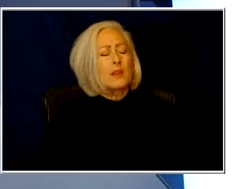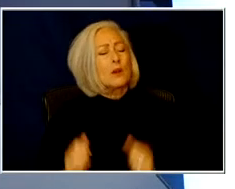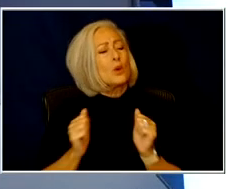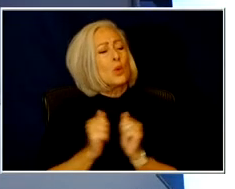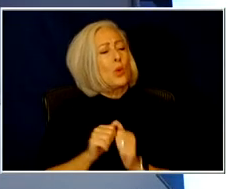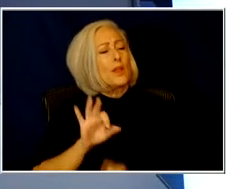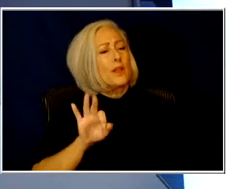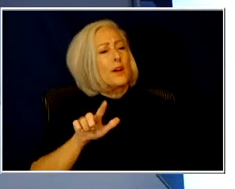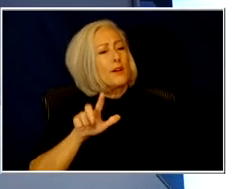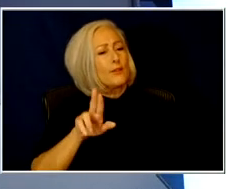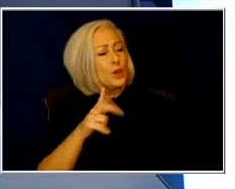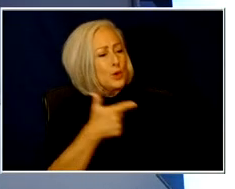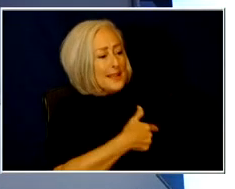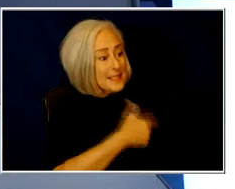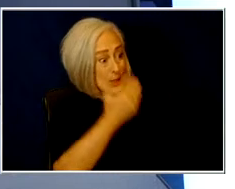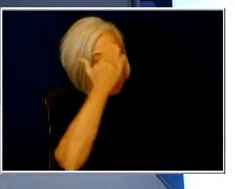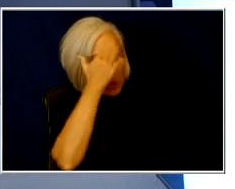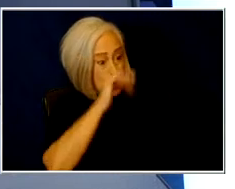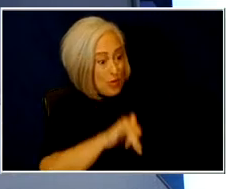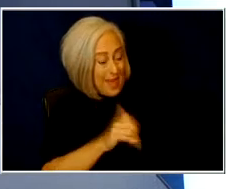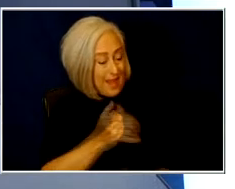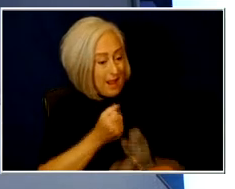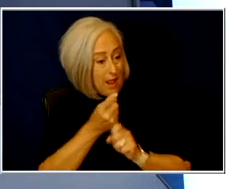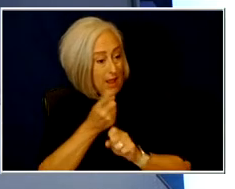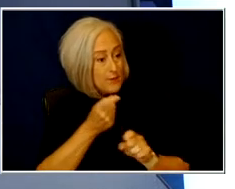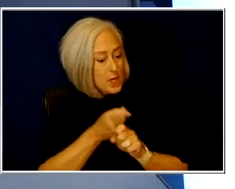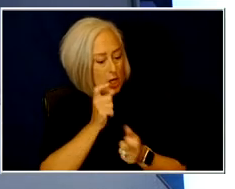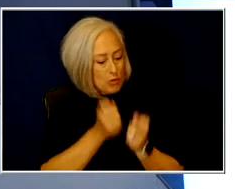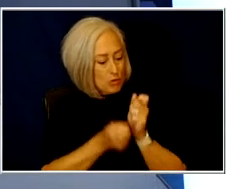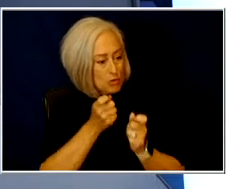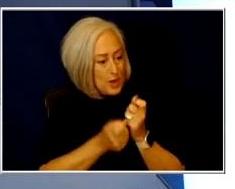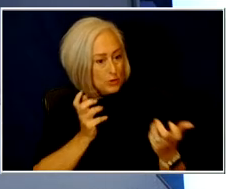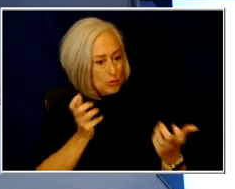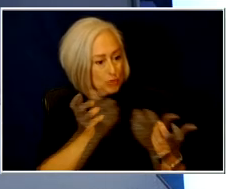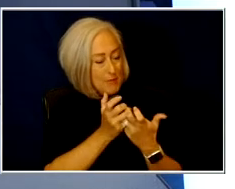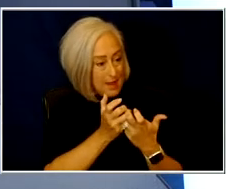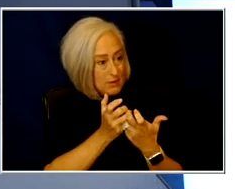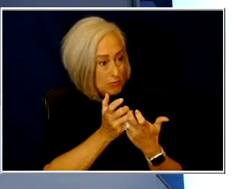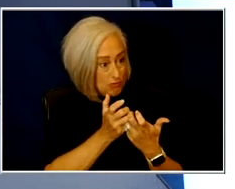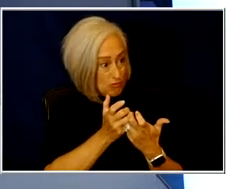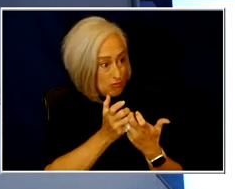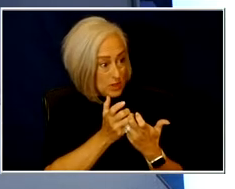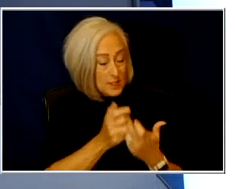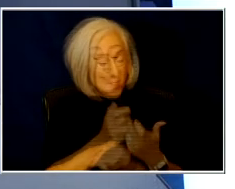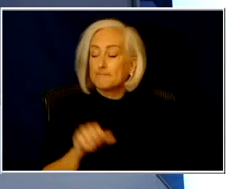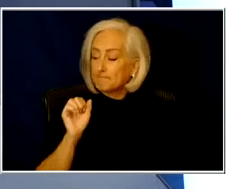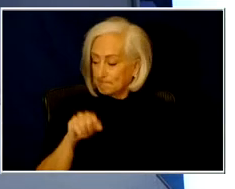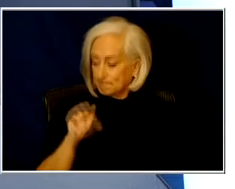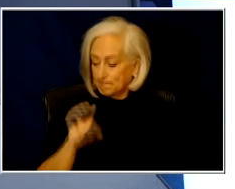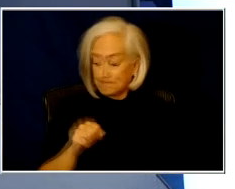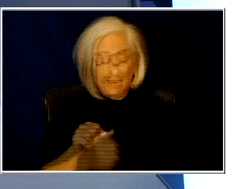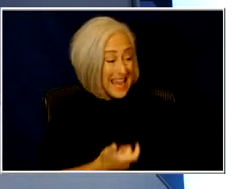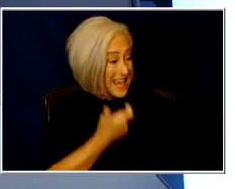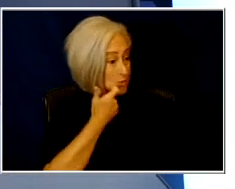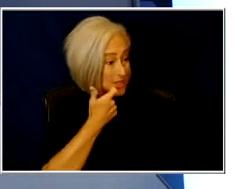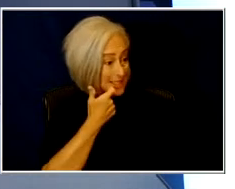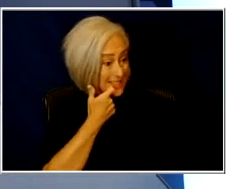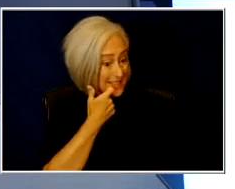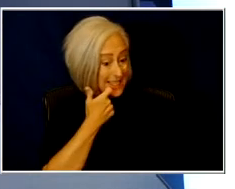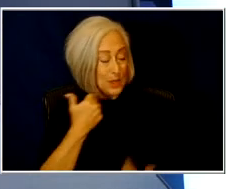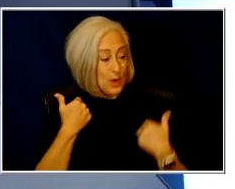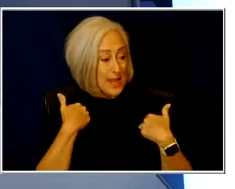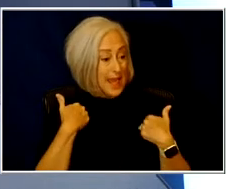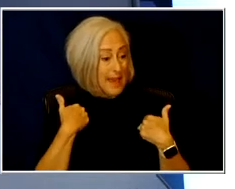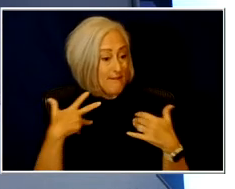influenza vaccine has changed every year absolutely we know that recently there has been updated boosters can you tell us any difference